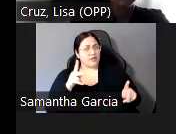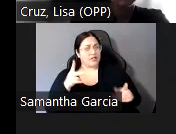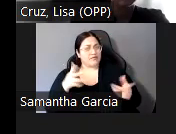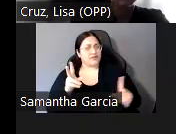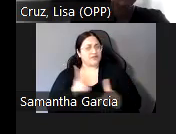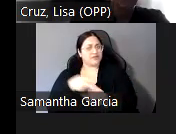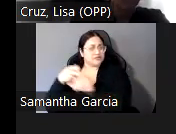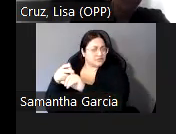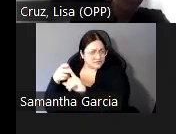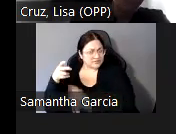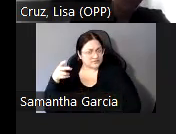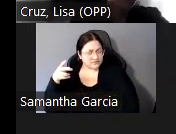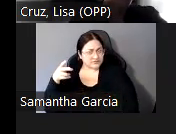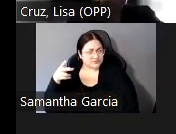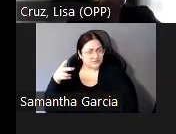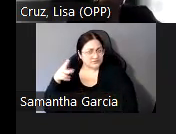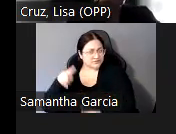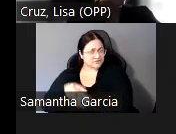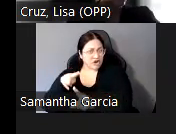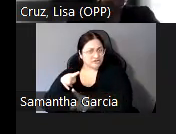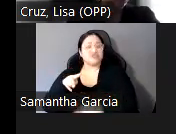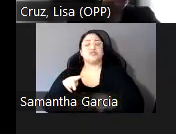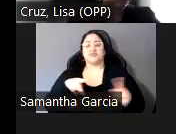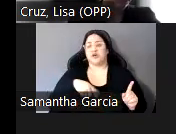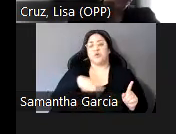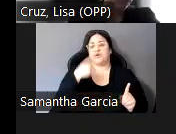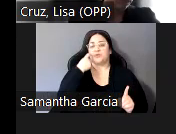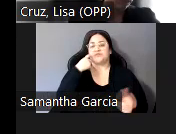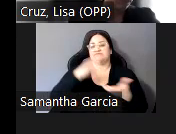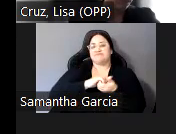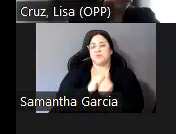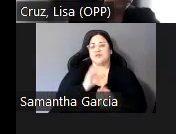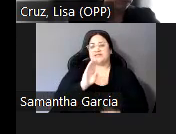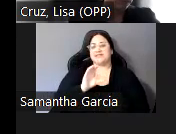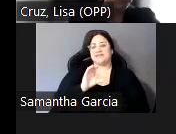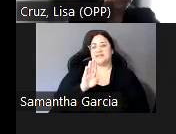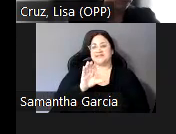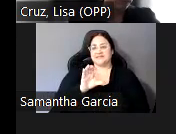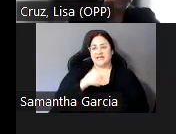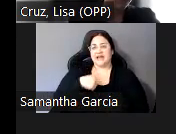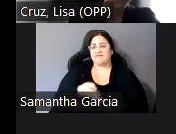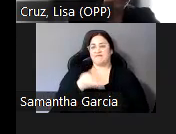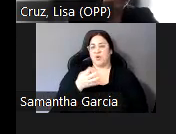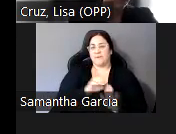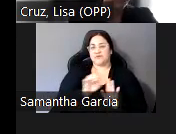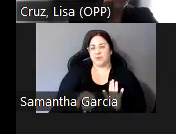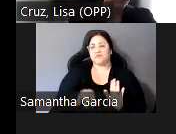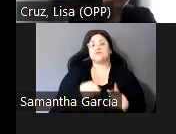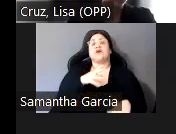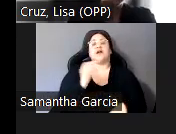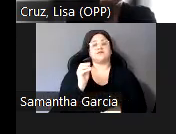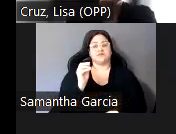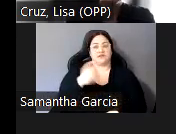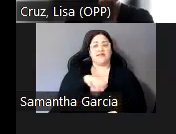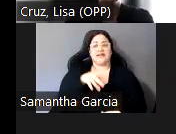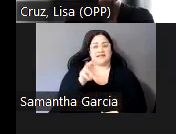CBC. They did a 4-part series. You can check out CBC Toronto. They actually did a deep dive into the prosecutions.